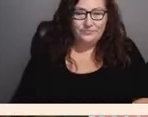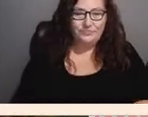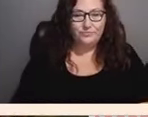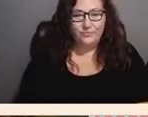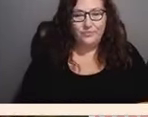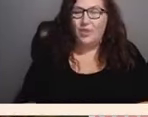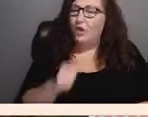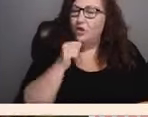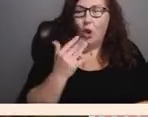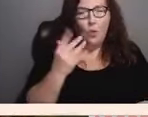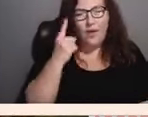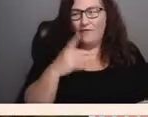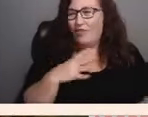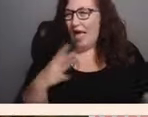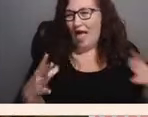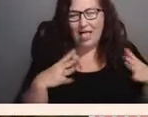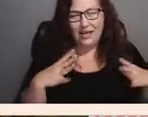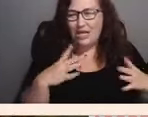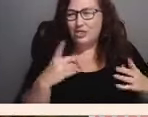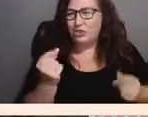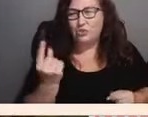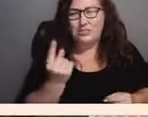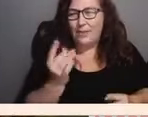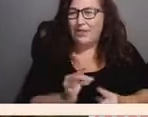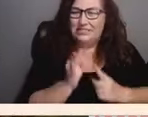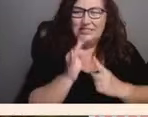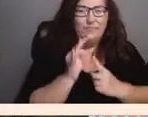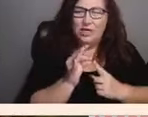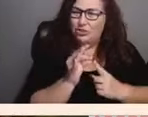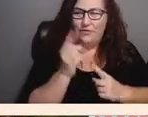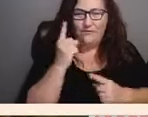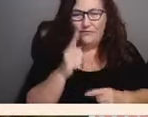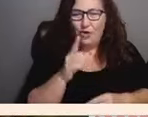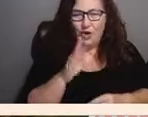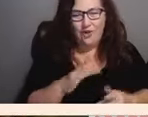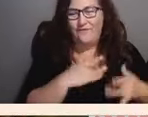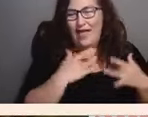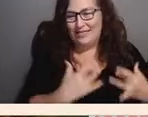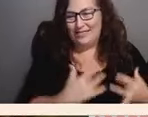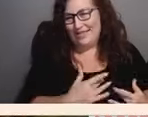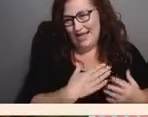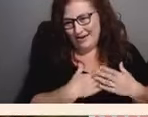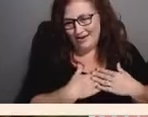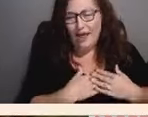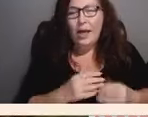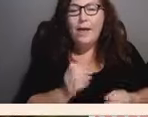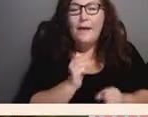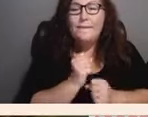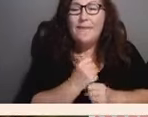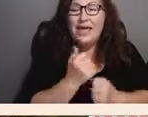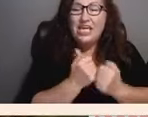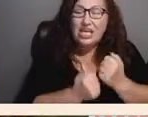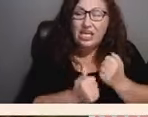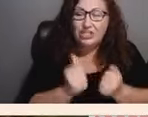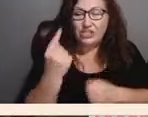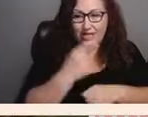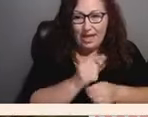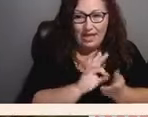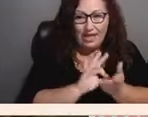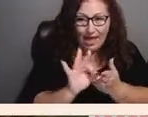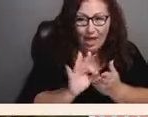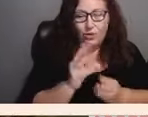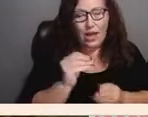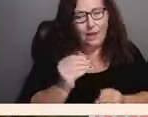for the holidays to do something special for your Valentine. Make each day count and be